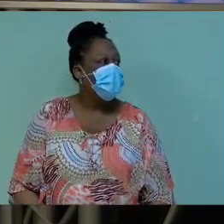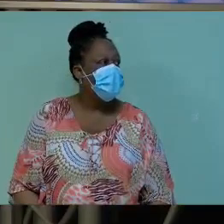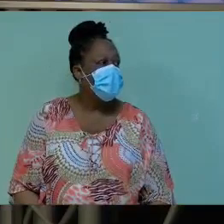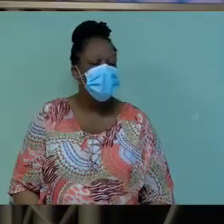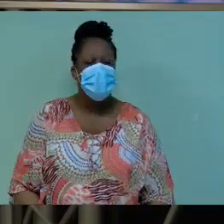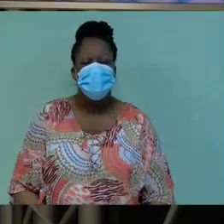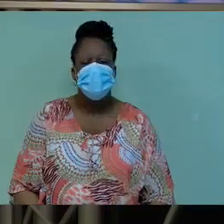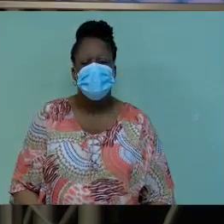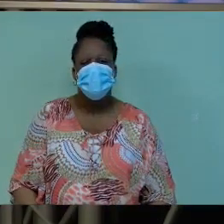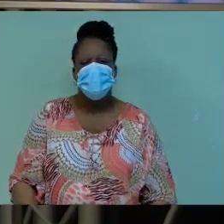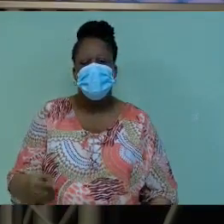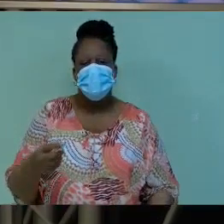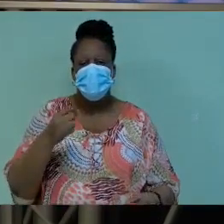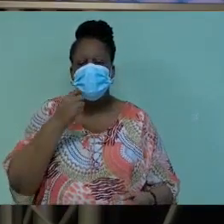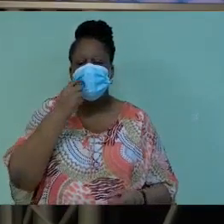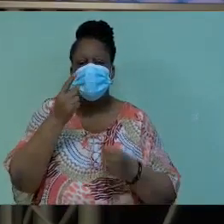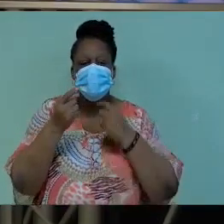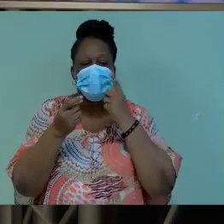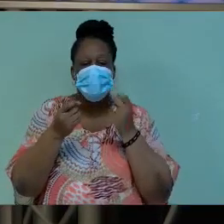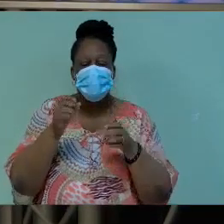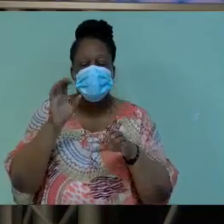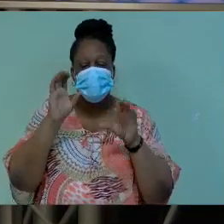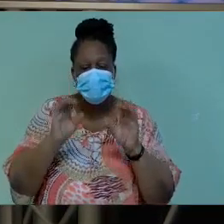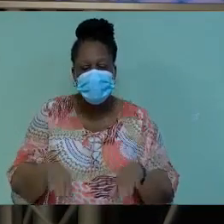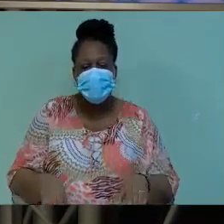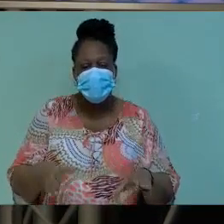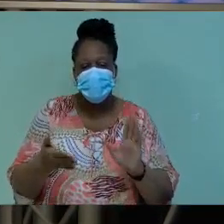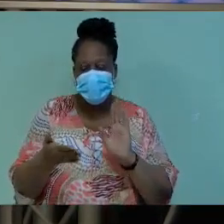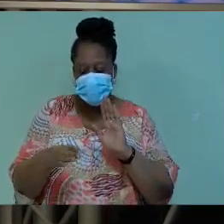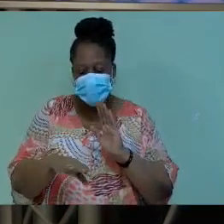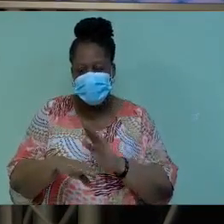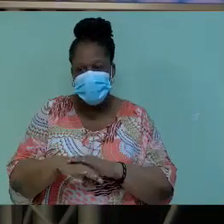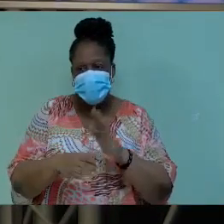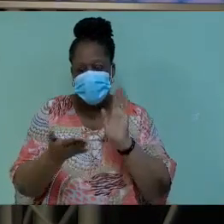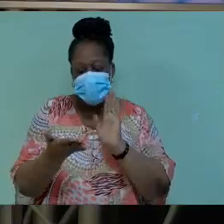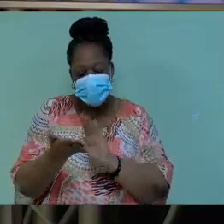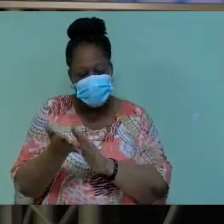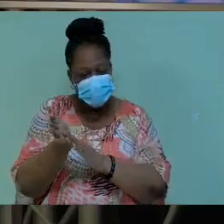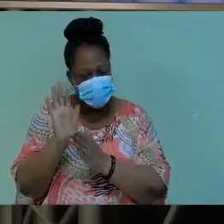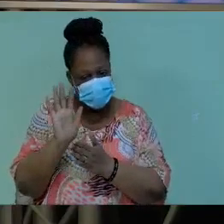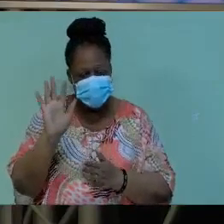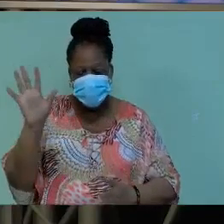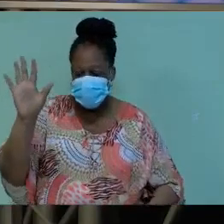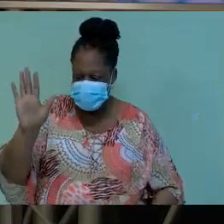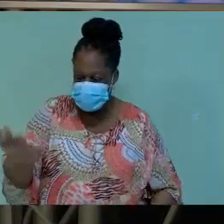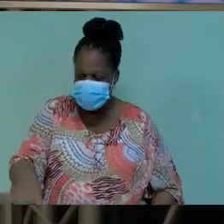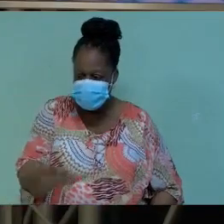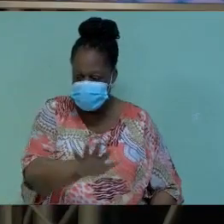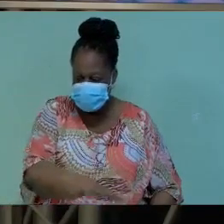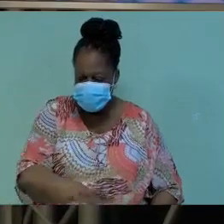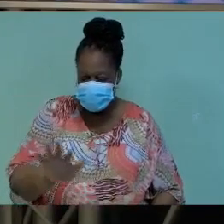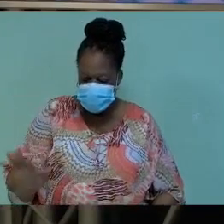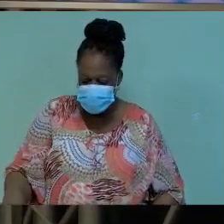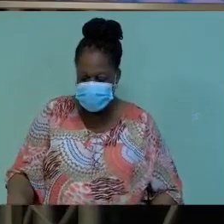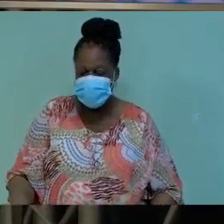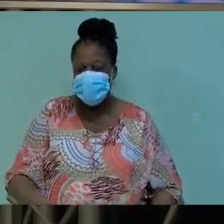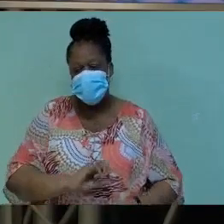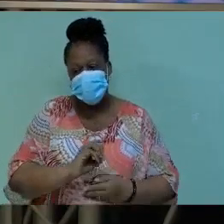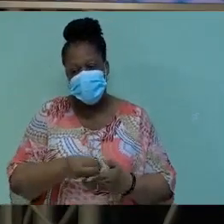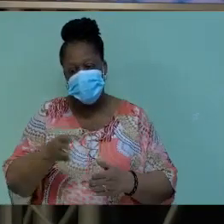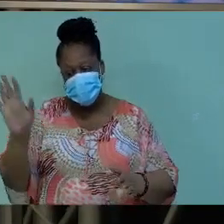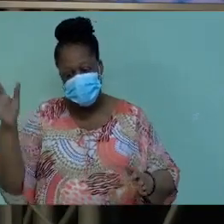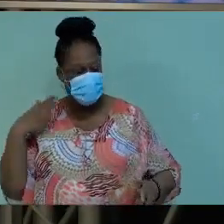your hand and you can touch a surface, touch someone, and spread it, then we thought that